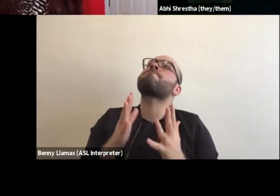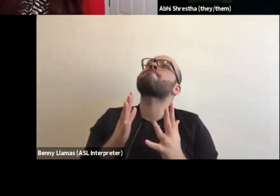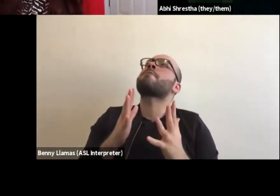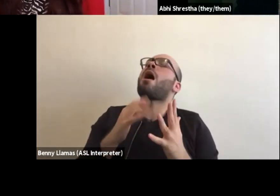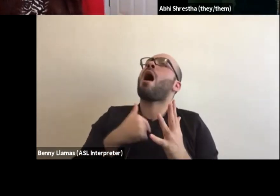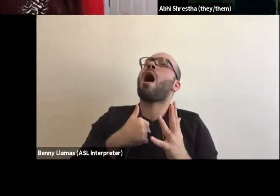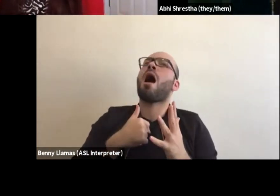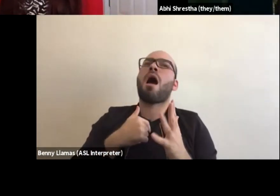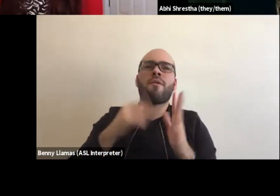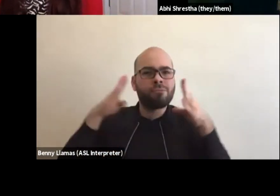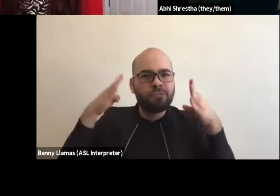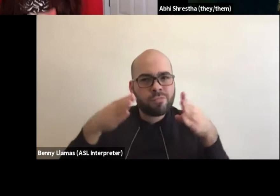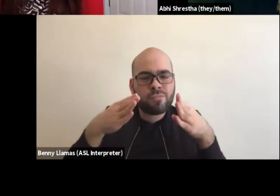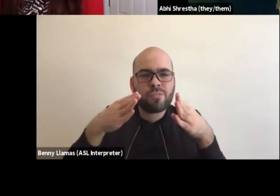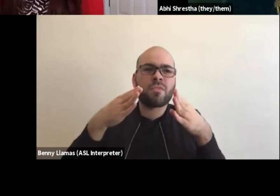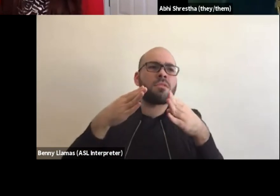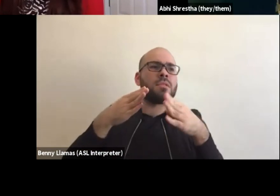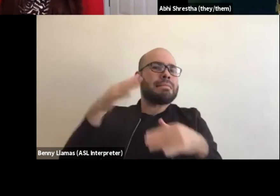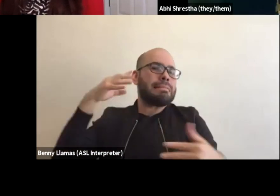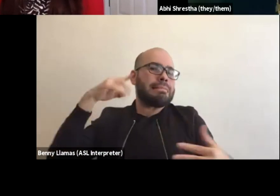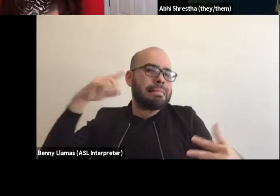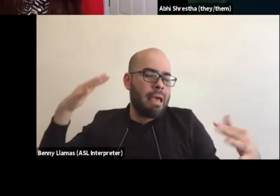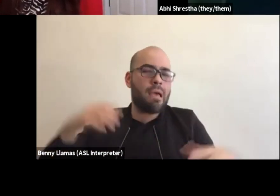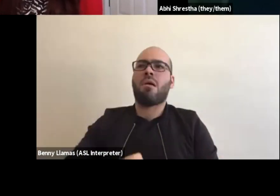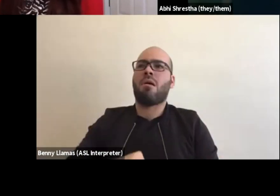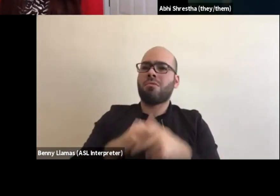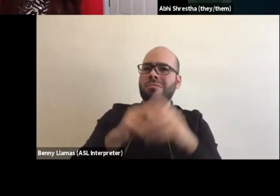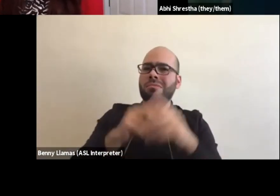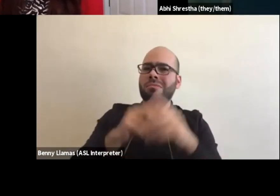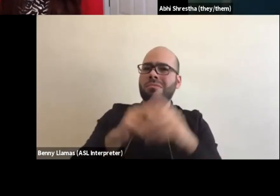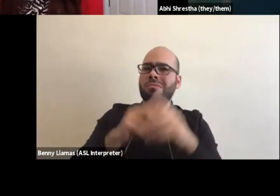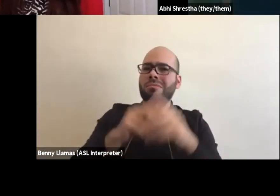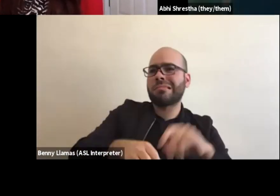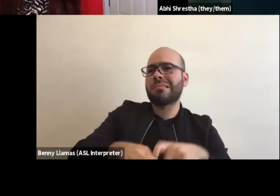of sentences, to imagery, to rhythm, to